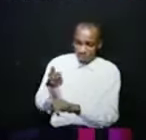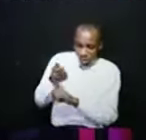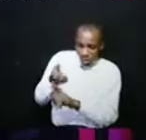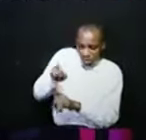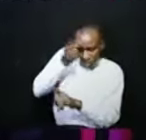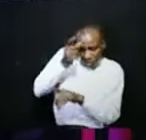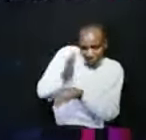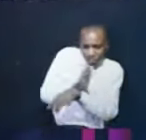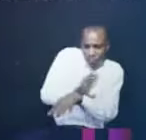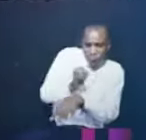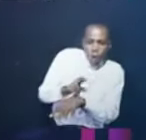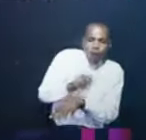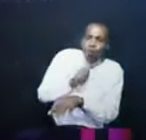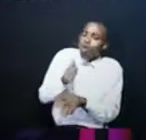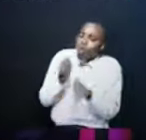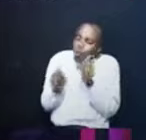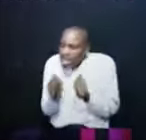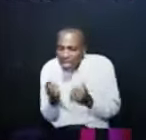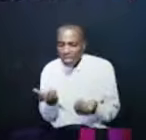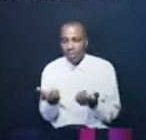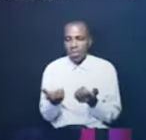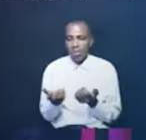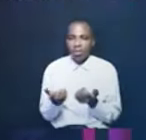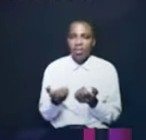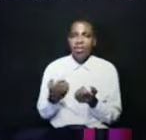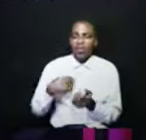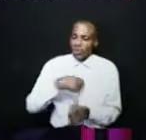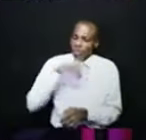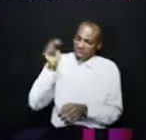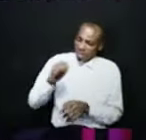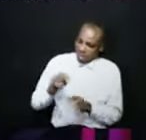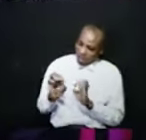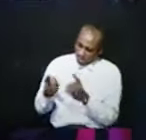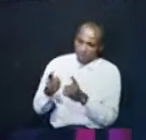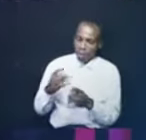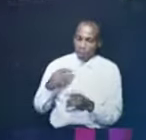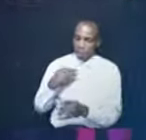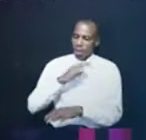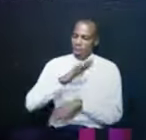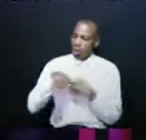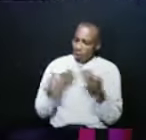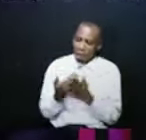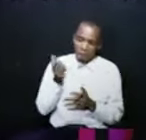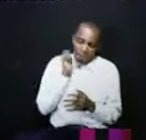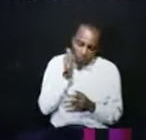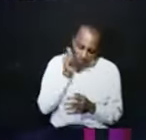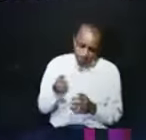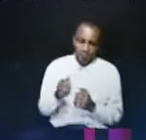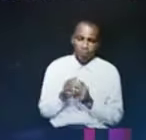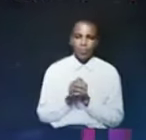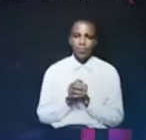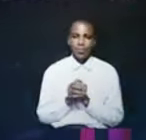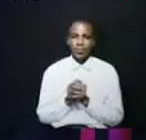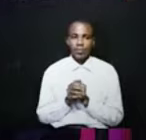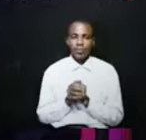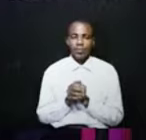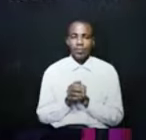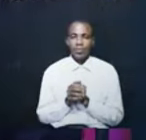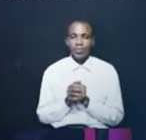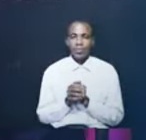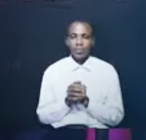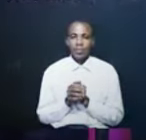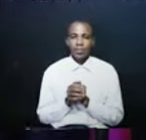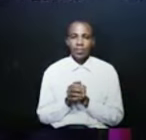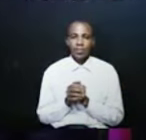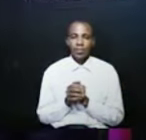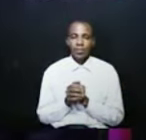night. Sorry, ma, it is a swan for one by an answer, a besuan de, a se bribia, and a se dinamia semo mawano, a se a shimunus a